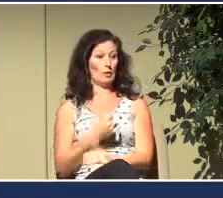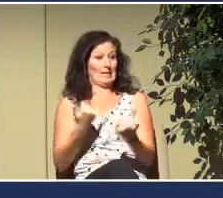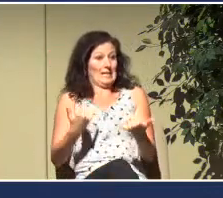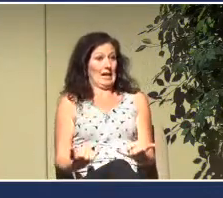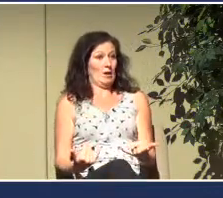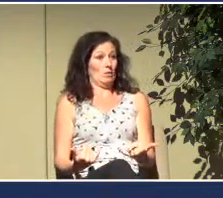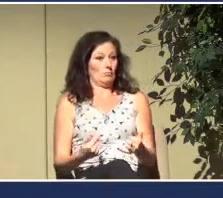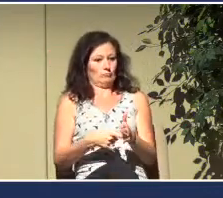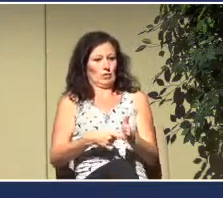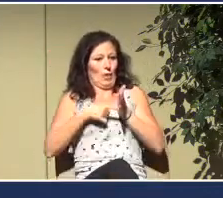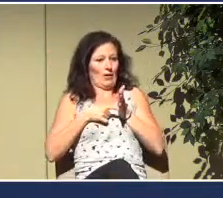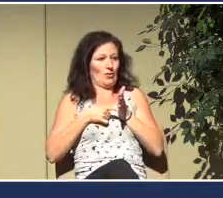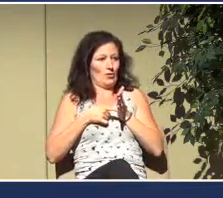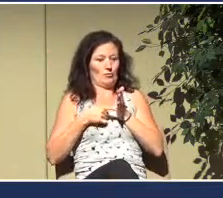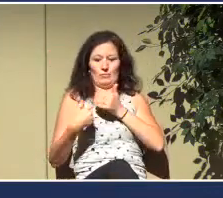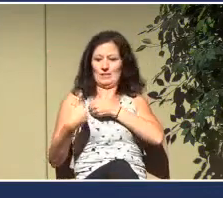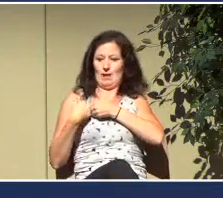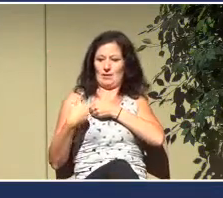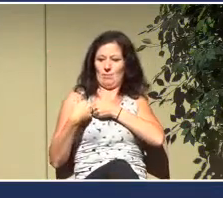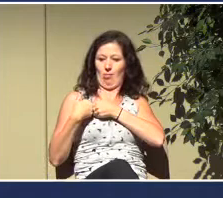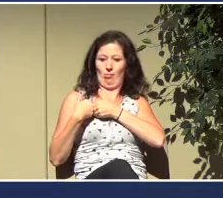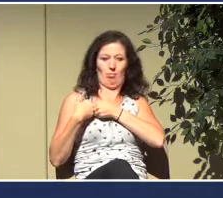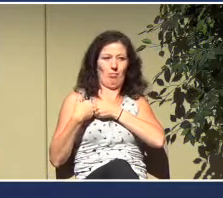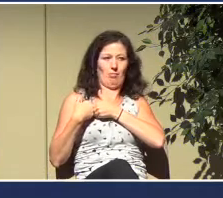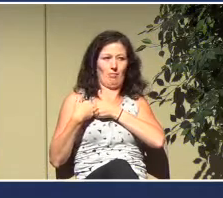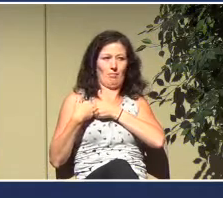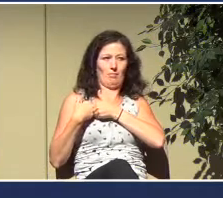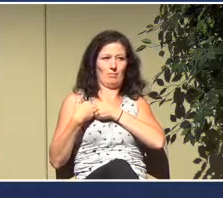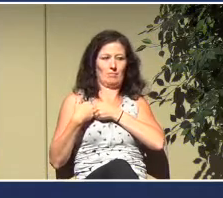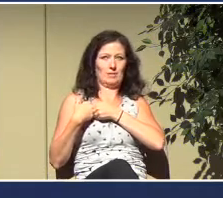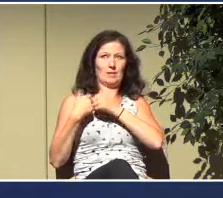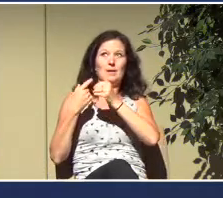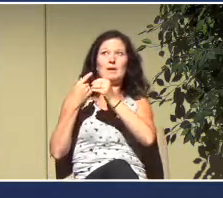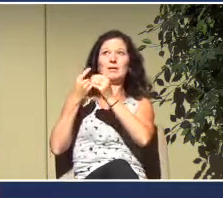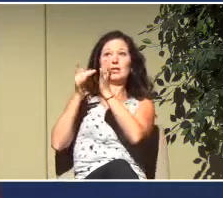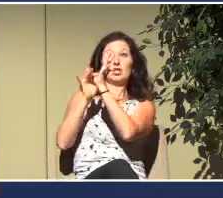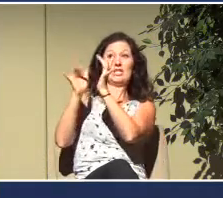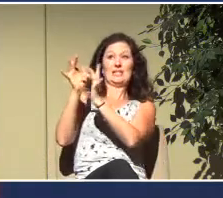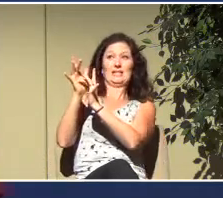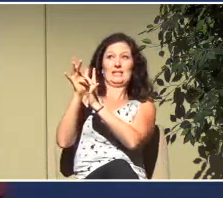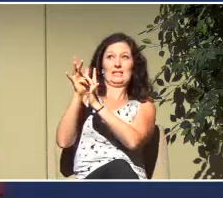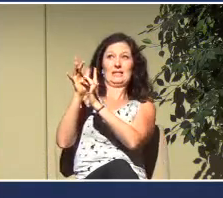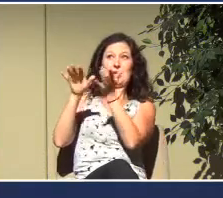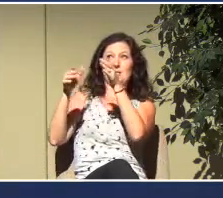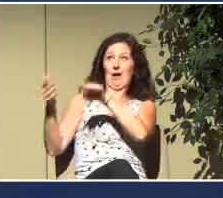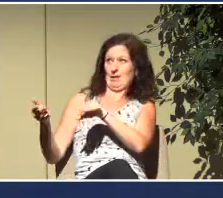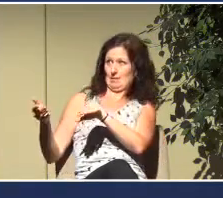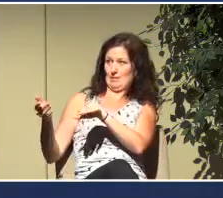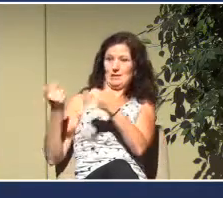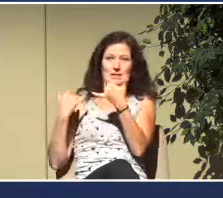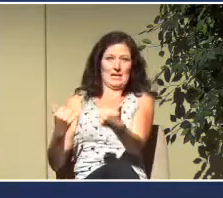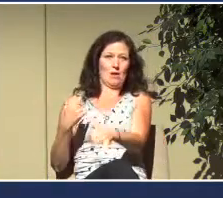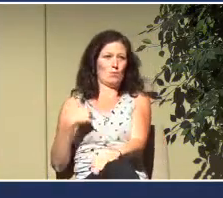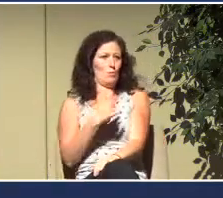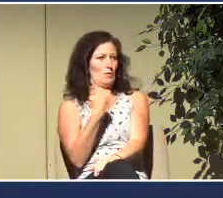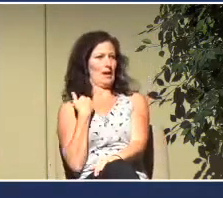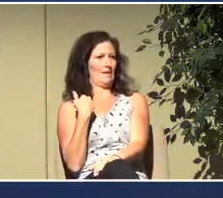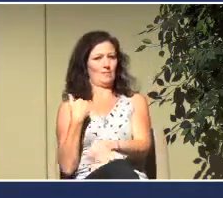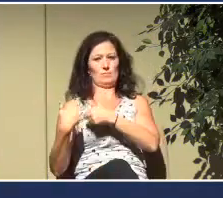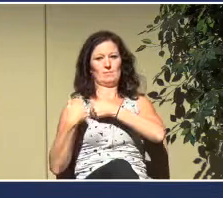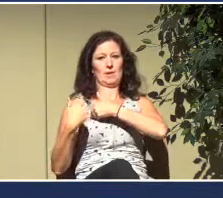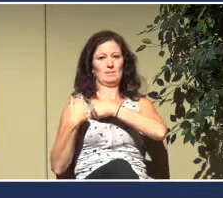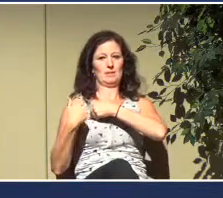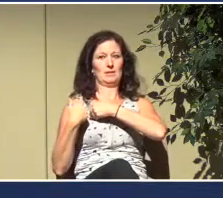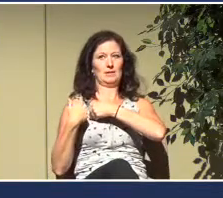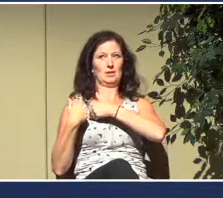duty. Okay. Because of Jesus, we have an obligation to live according to the Spirit rather than according